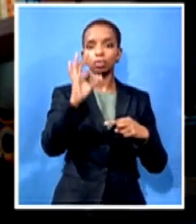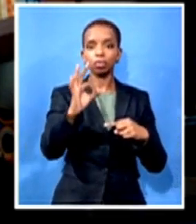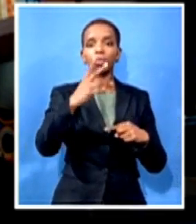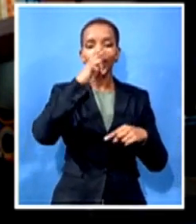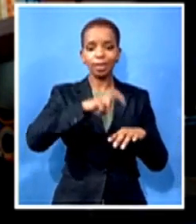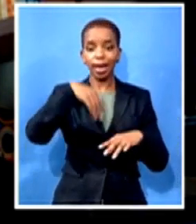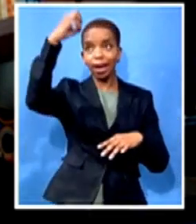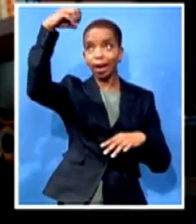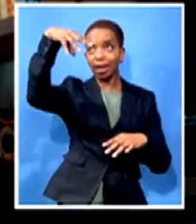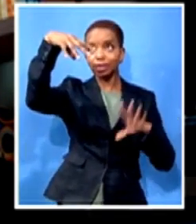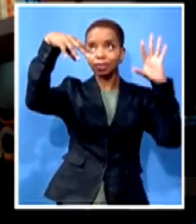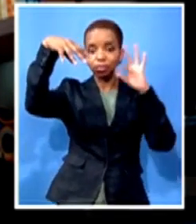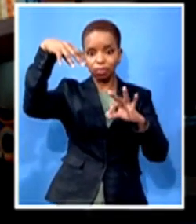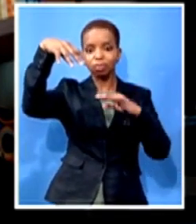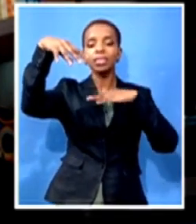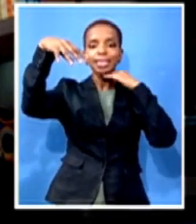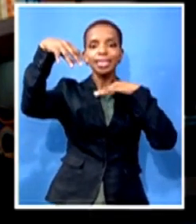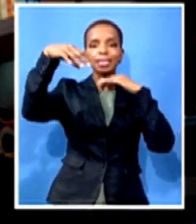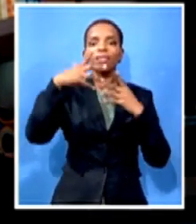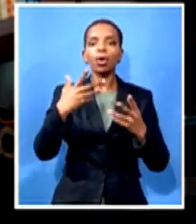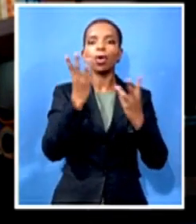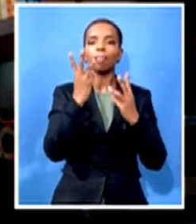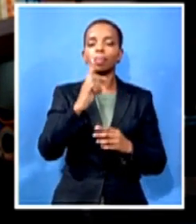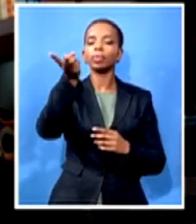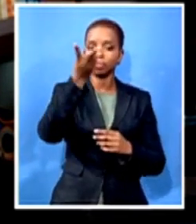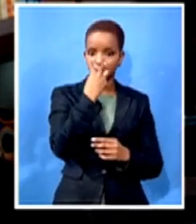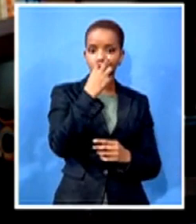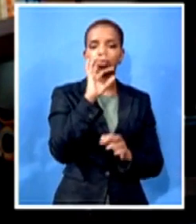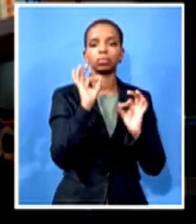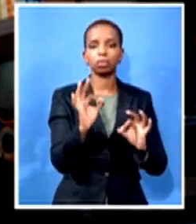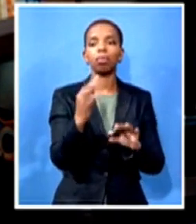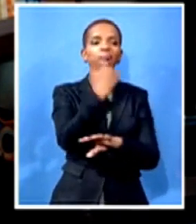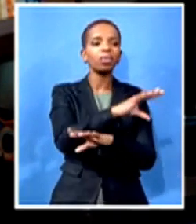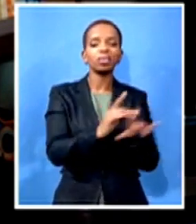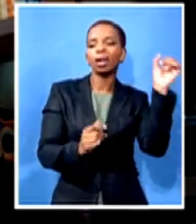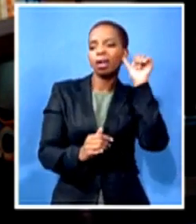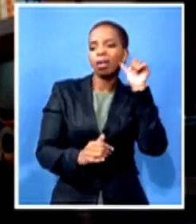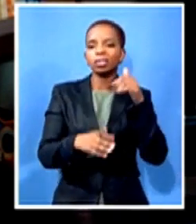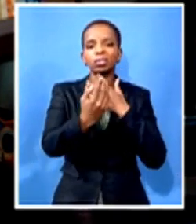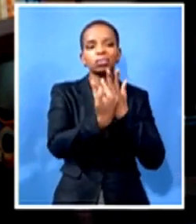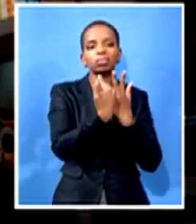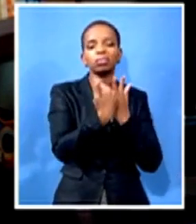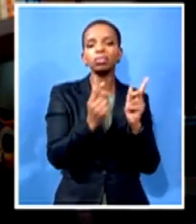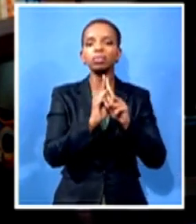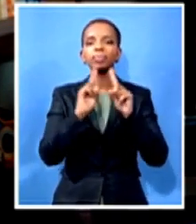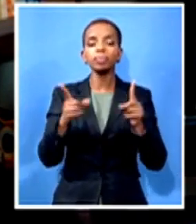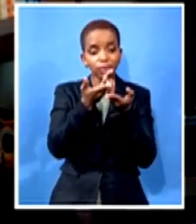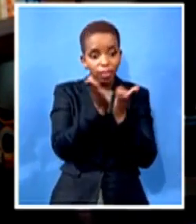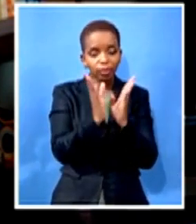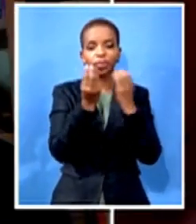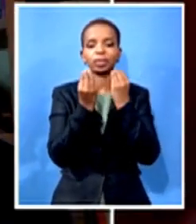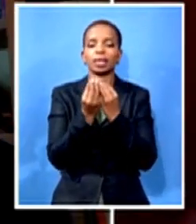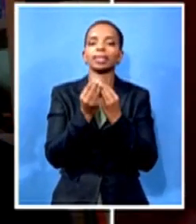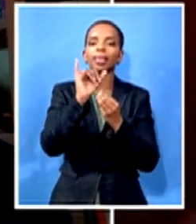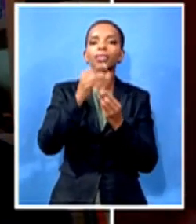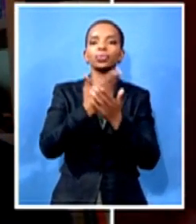there's no outside distractions as well. So these are just some of the things that you can look at and do to ensure that you give a great experience in a virtual environment. You're